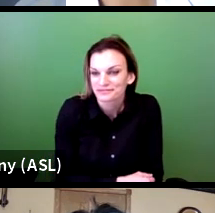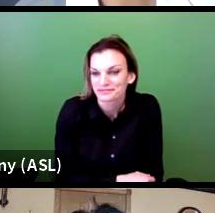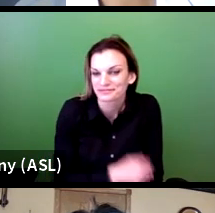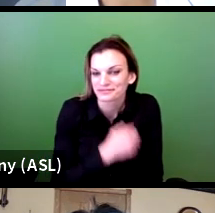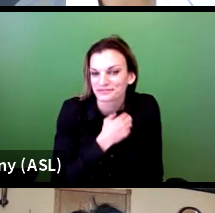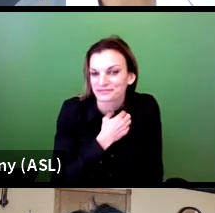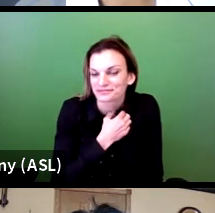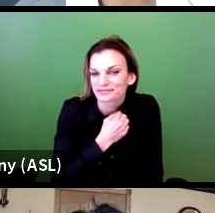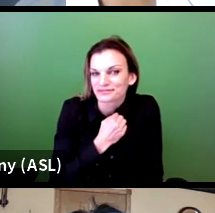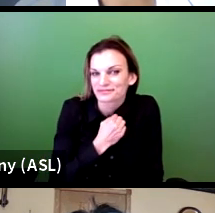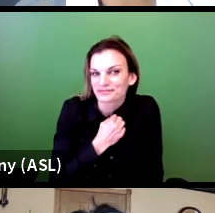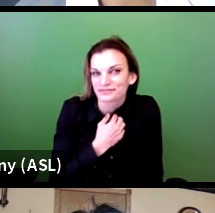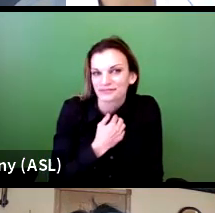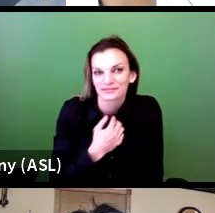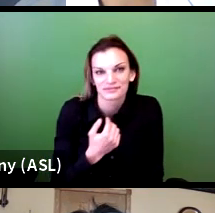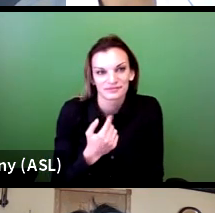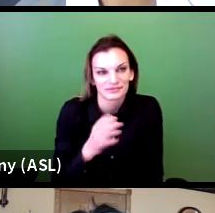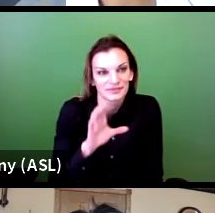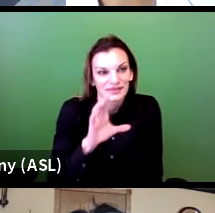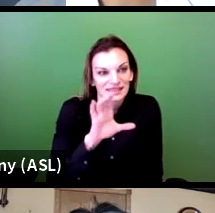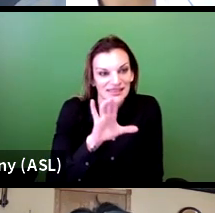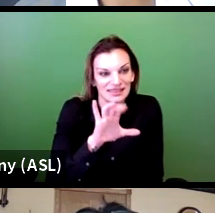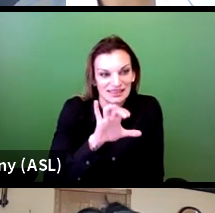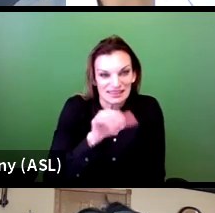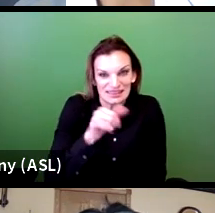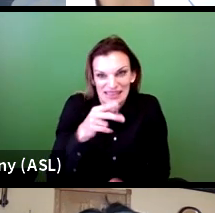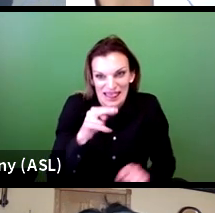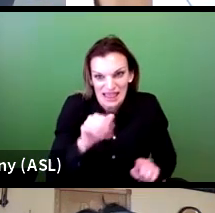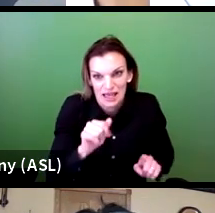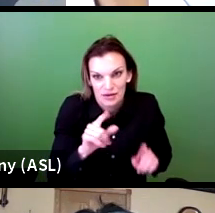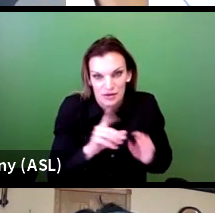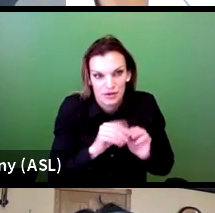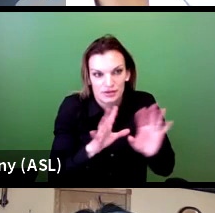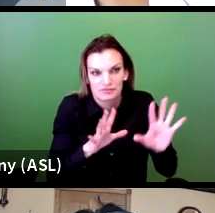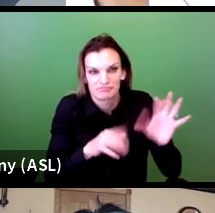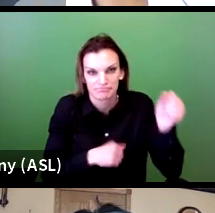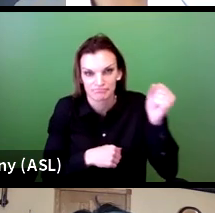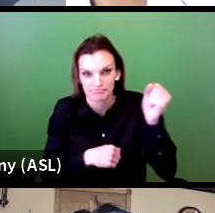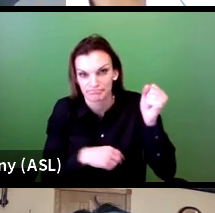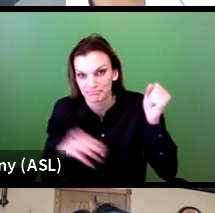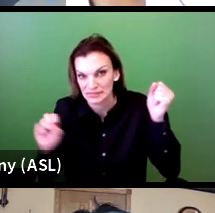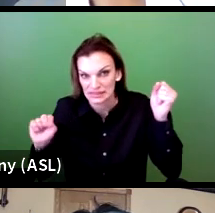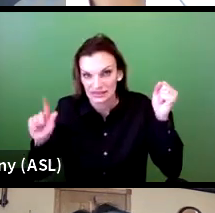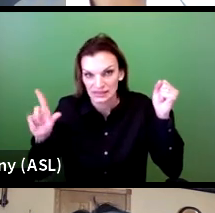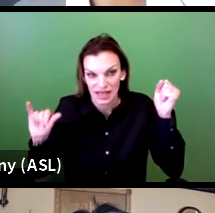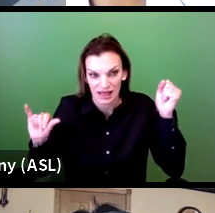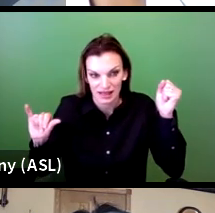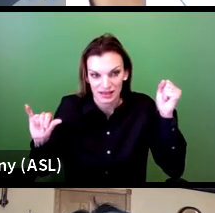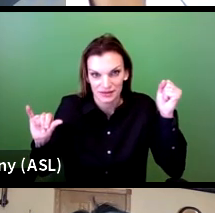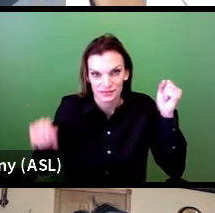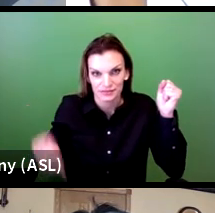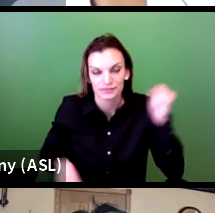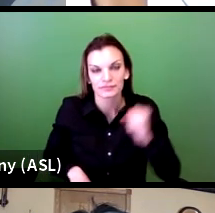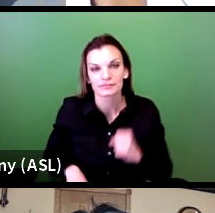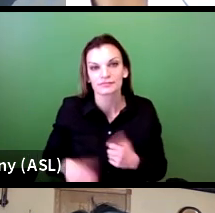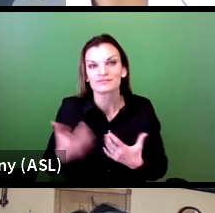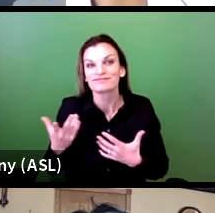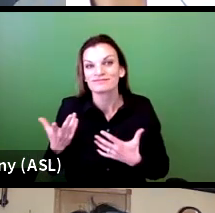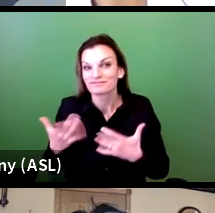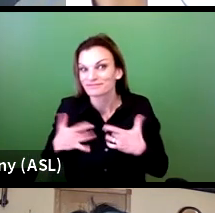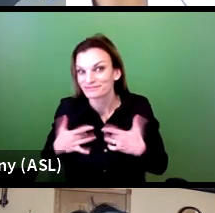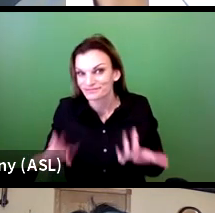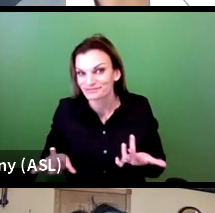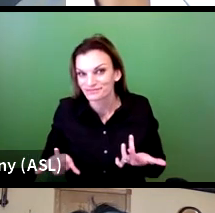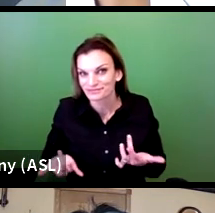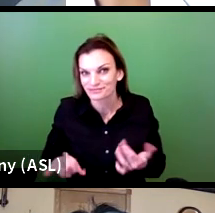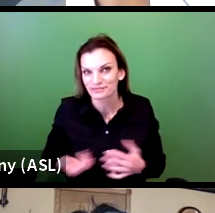I think Cynthia still had a comment. Sorry, Steve. Just a minute. Sally, Yes, how we doing?